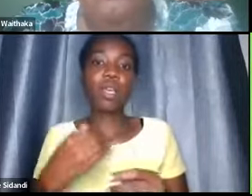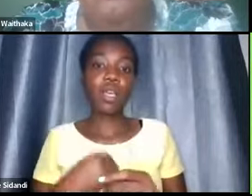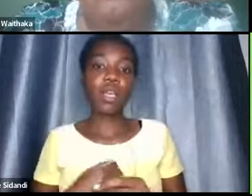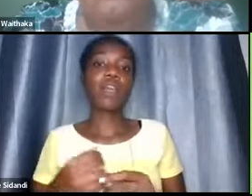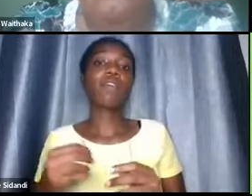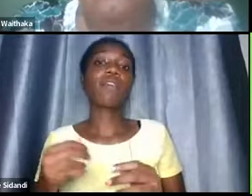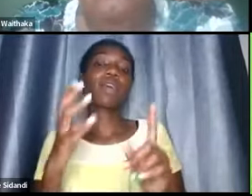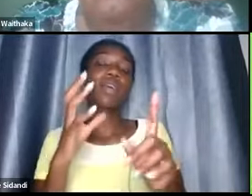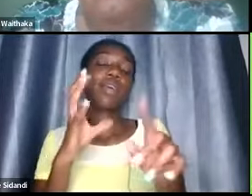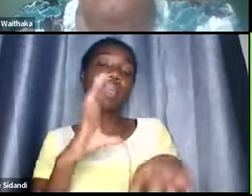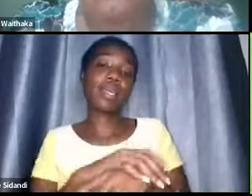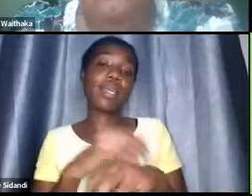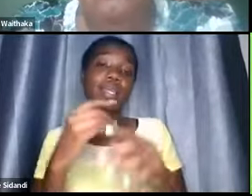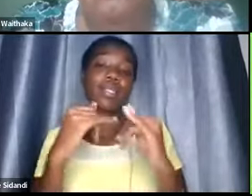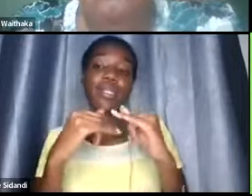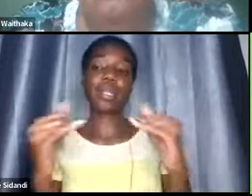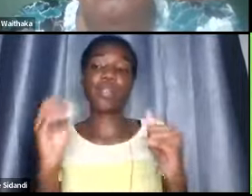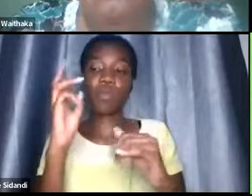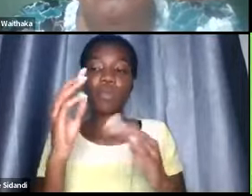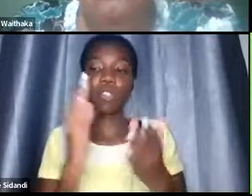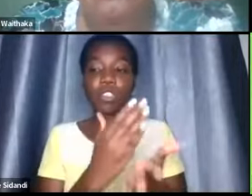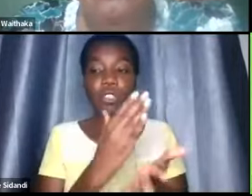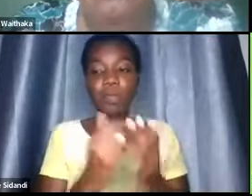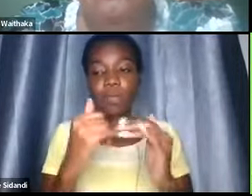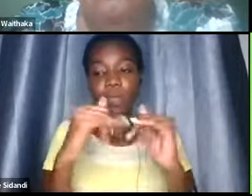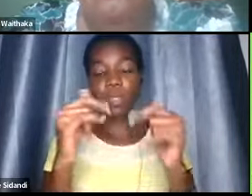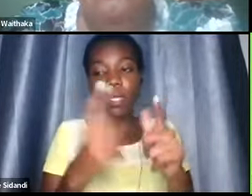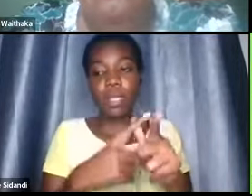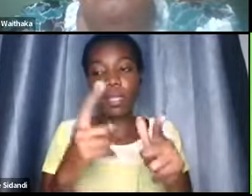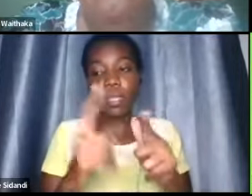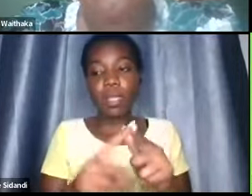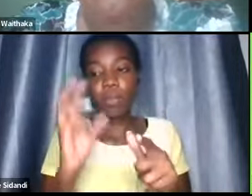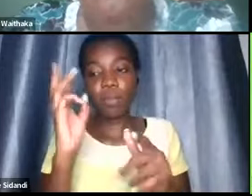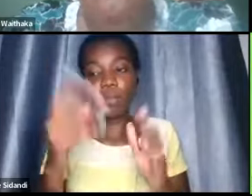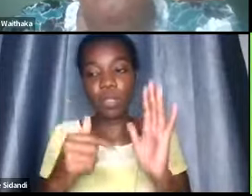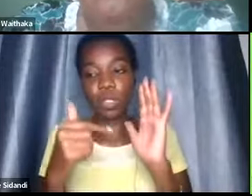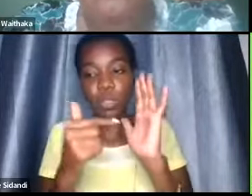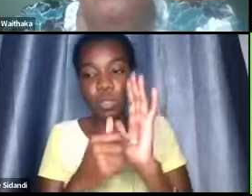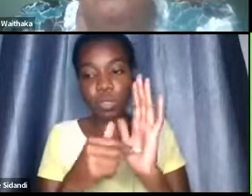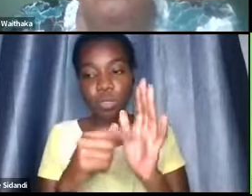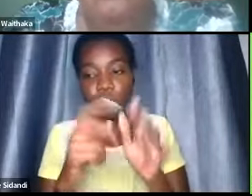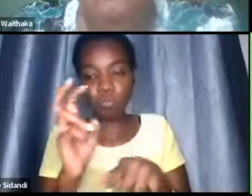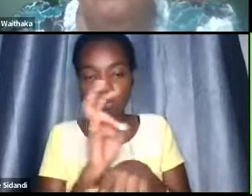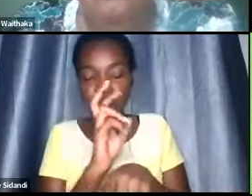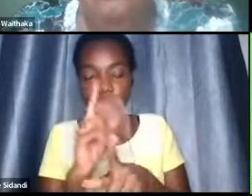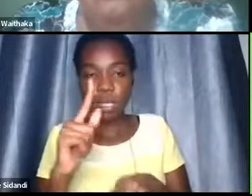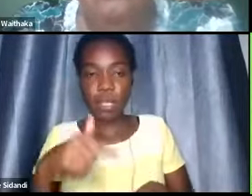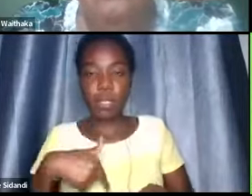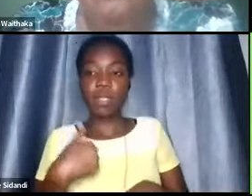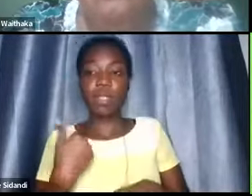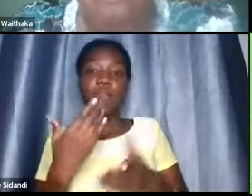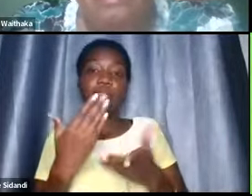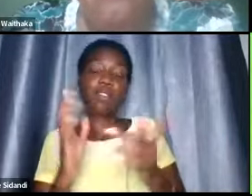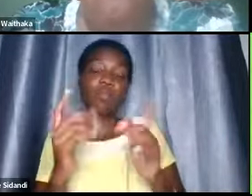link as soon as we're done with this webinar, and you can be able to do the assessments yourself, some of the tools that you would need to